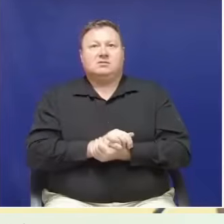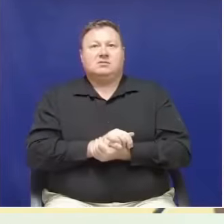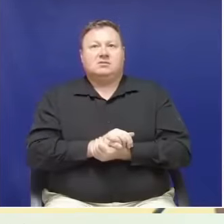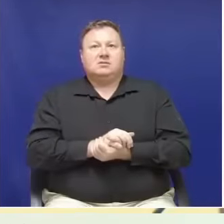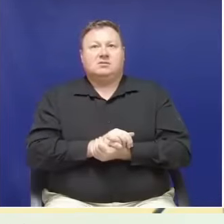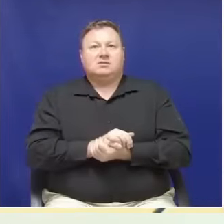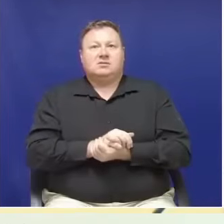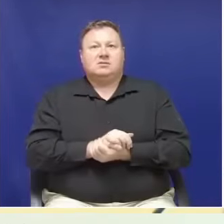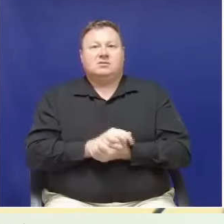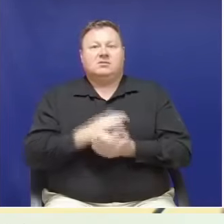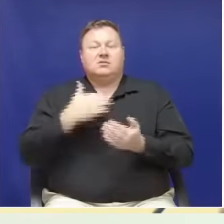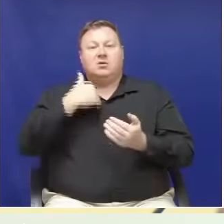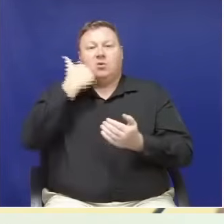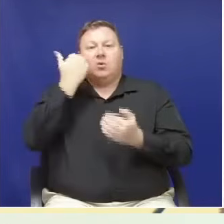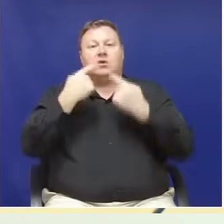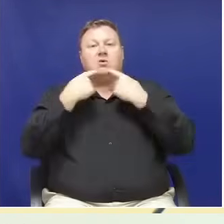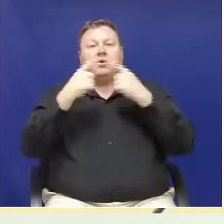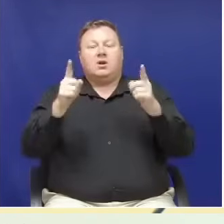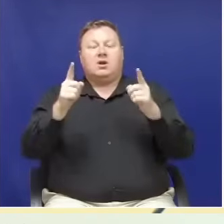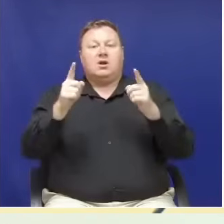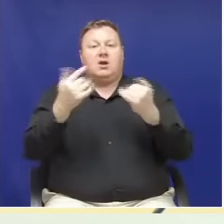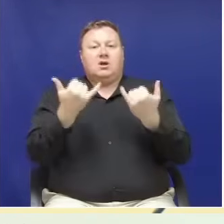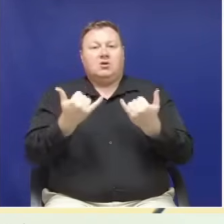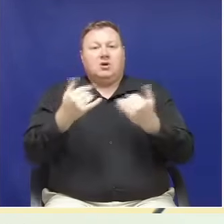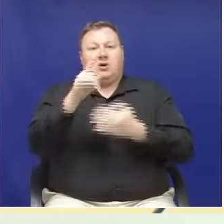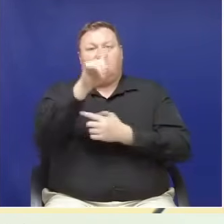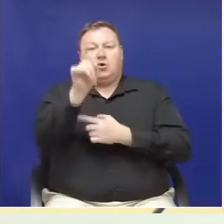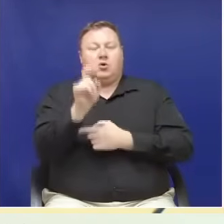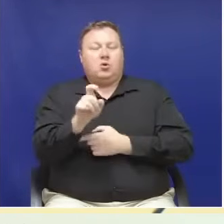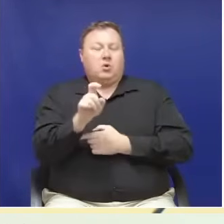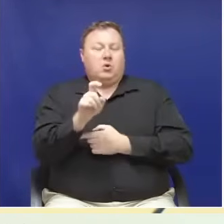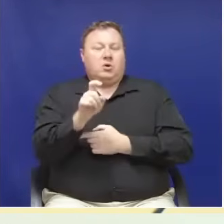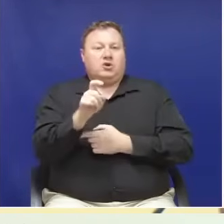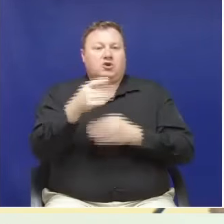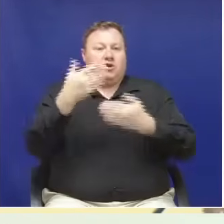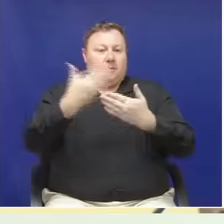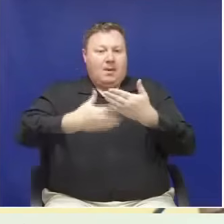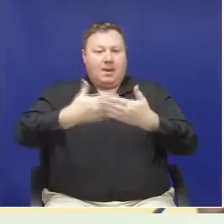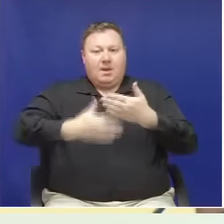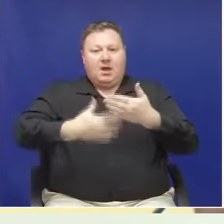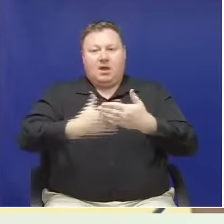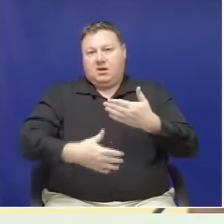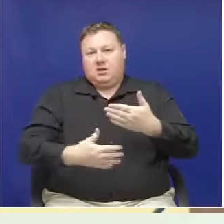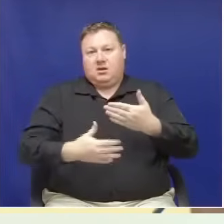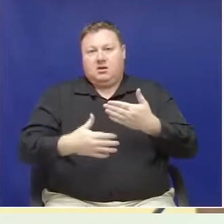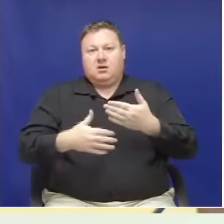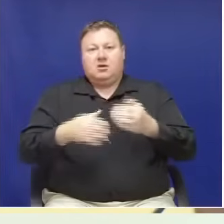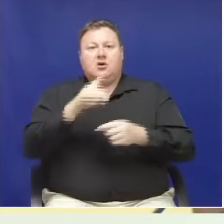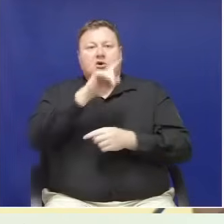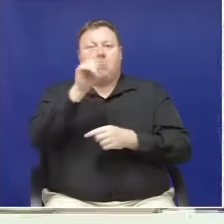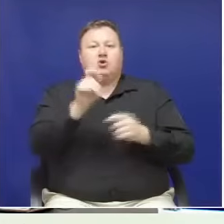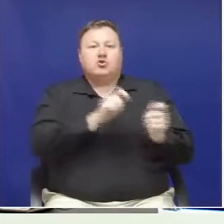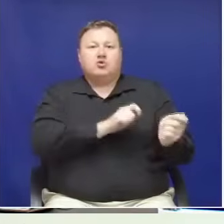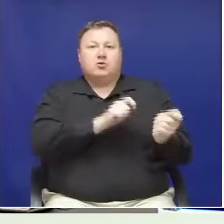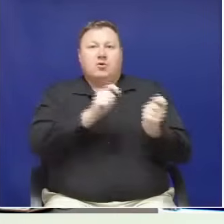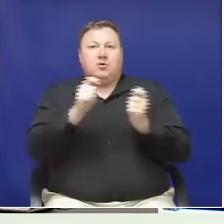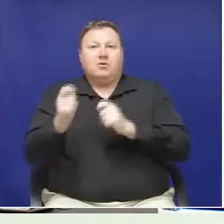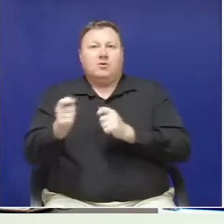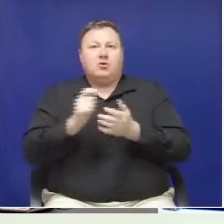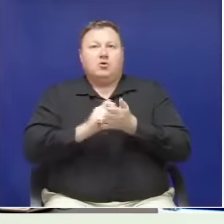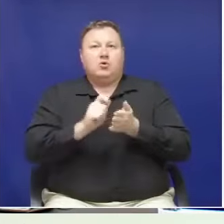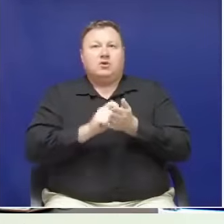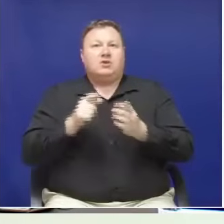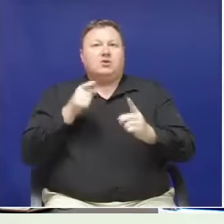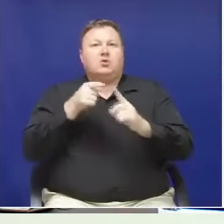I would like to announce that on today's question paper there are questions which have been transferred from written to